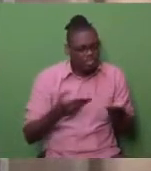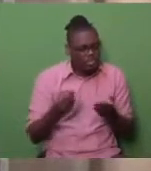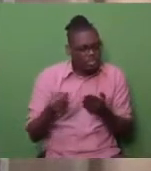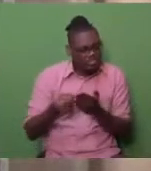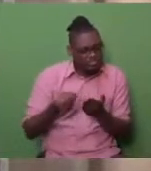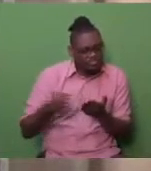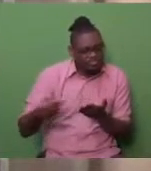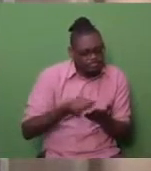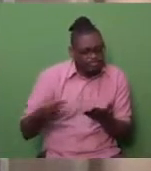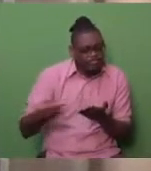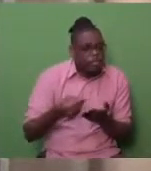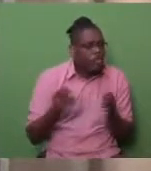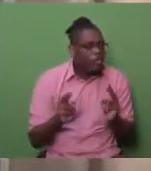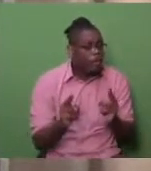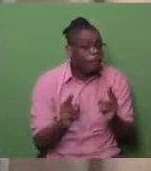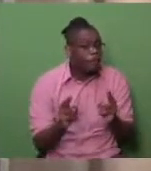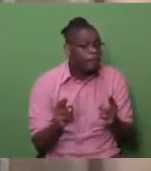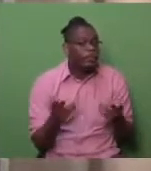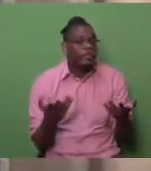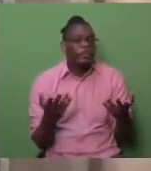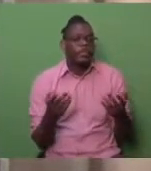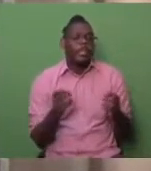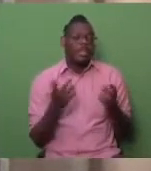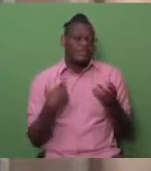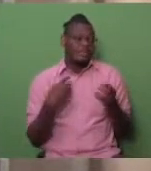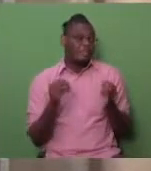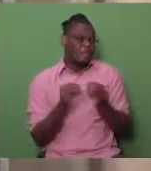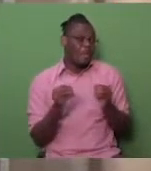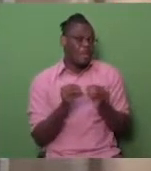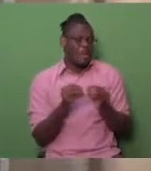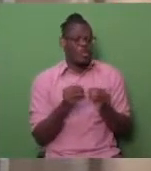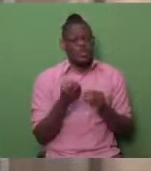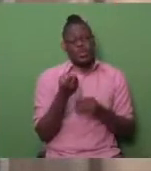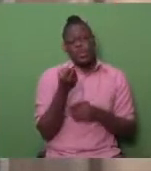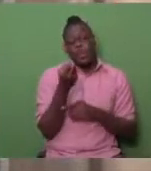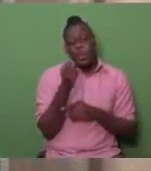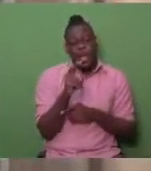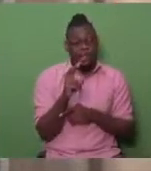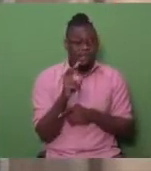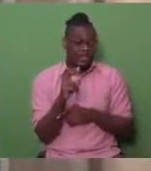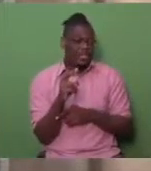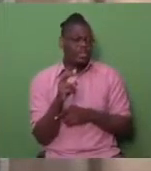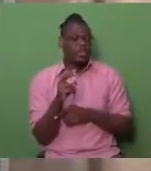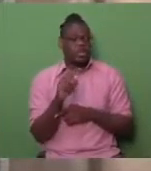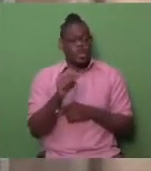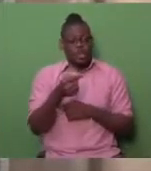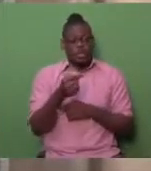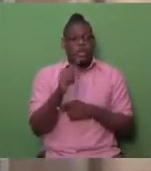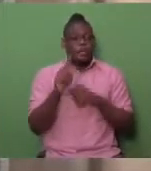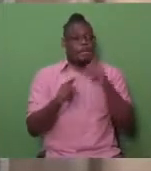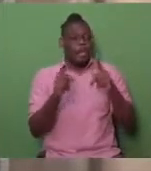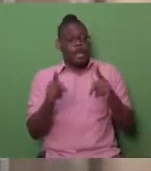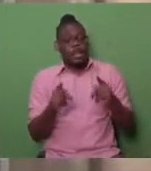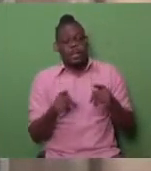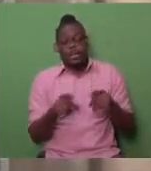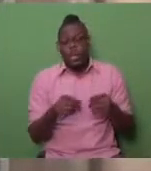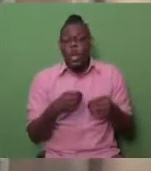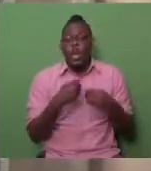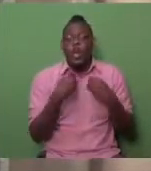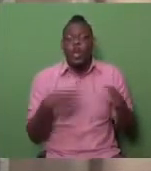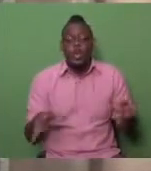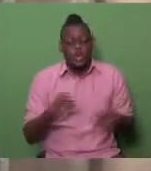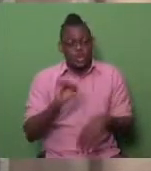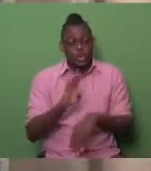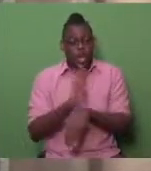have lost their jobs since they came into office up to 2020. Only up to 2020. And we know